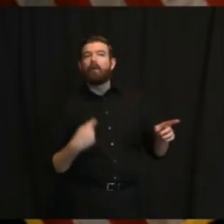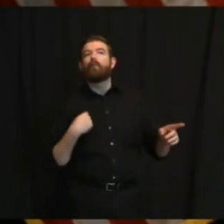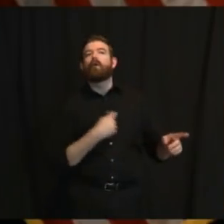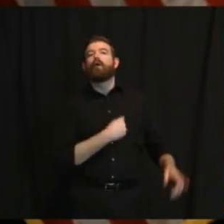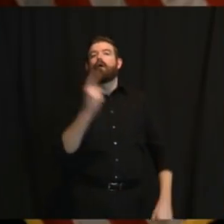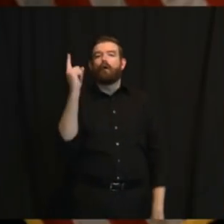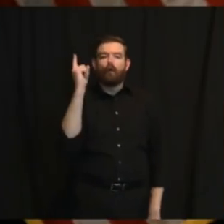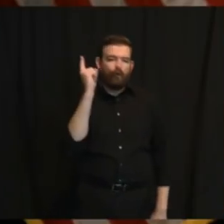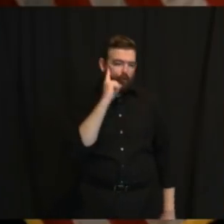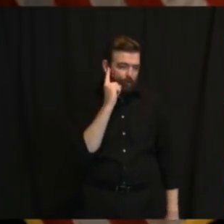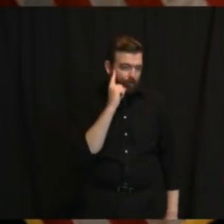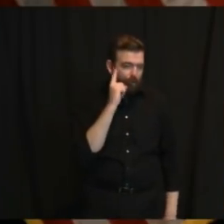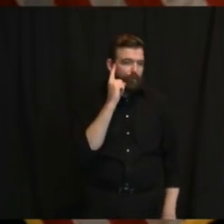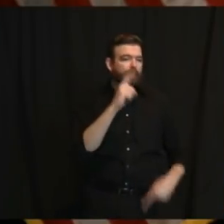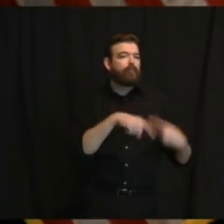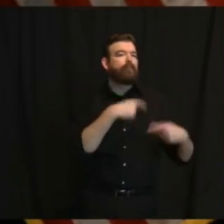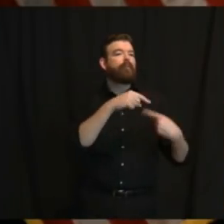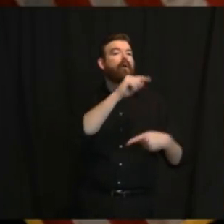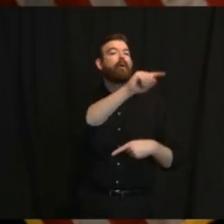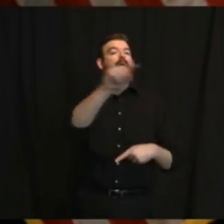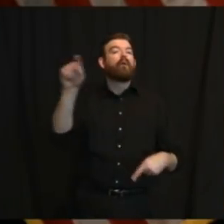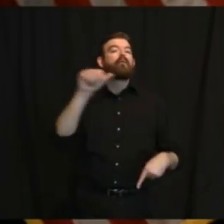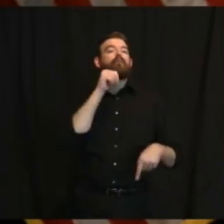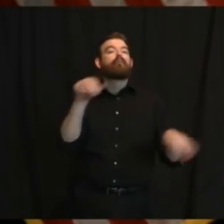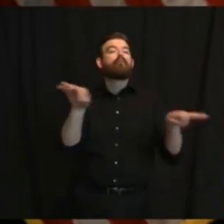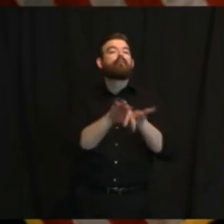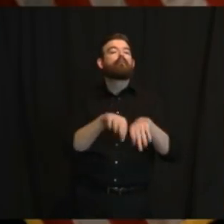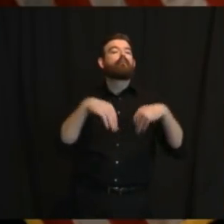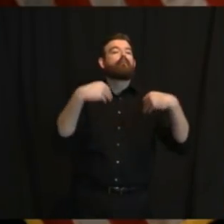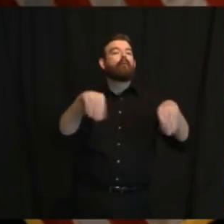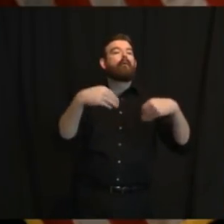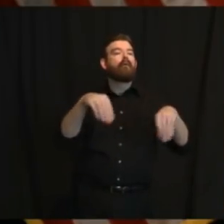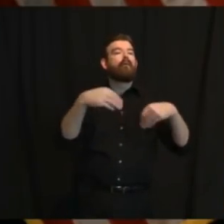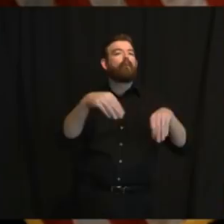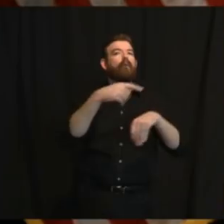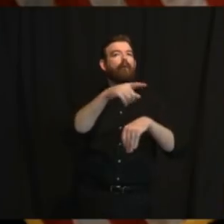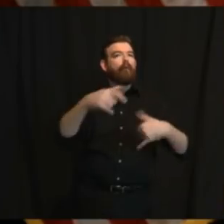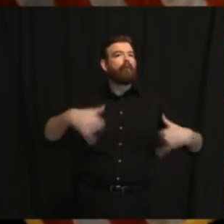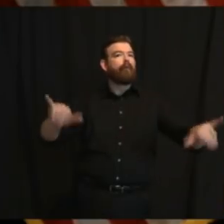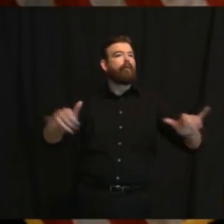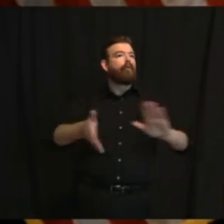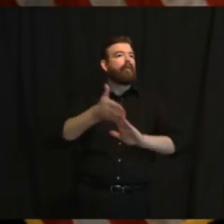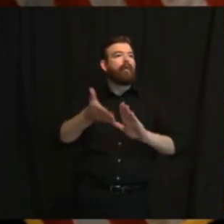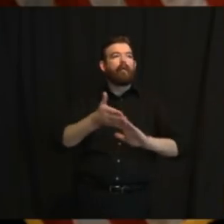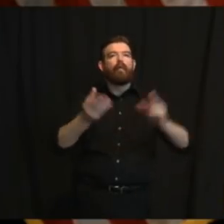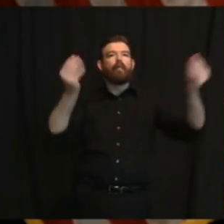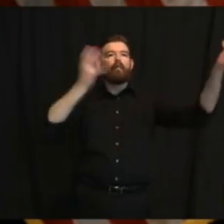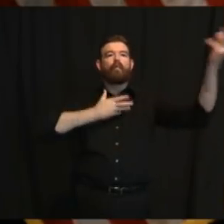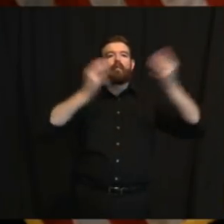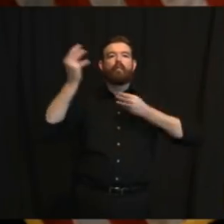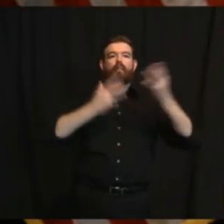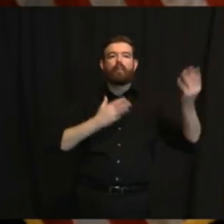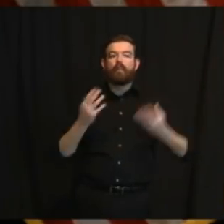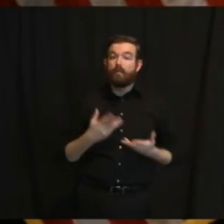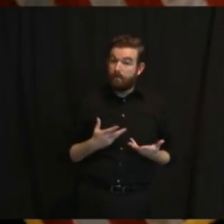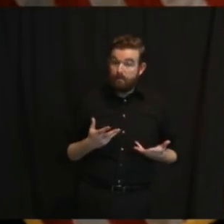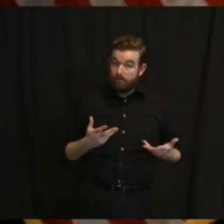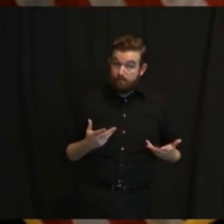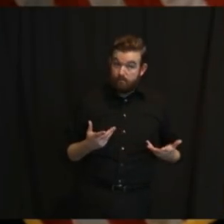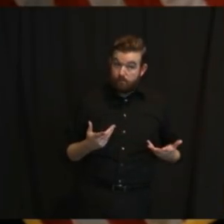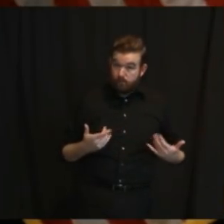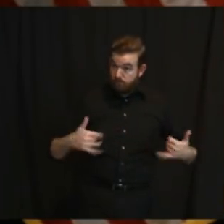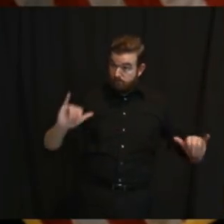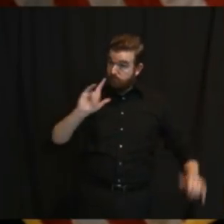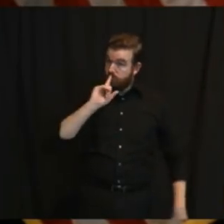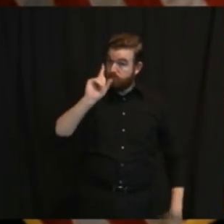non-essential retail, which we respect. But we're still in a stay-at-home order, and we got to, as we take those steps